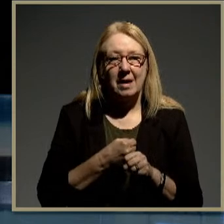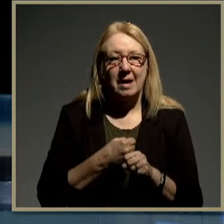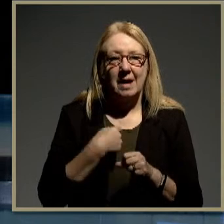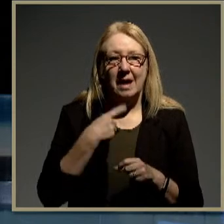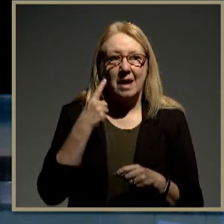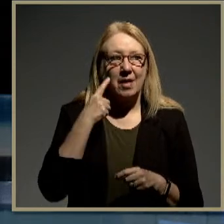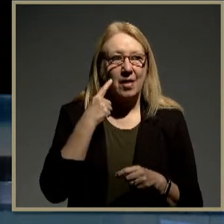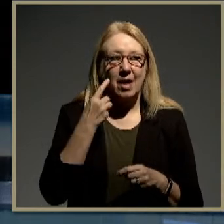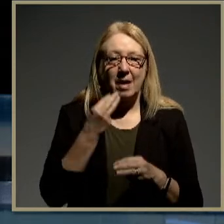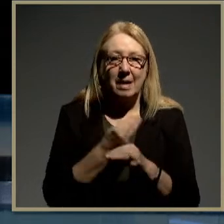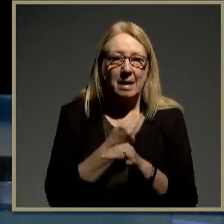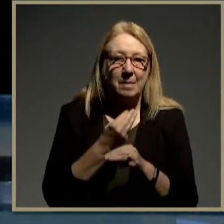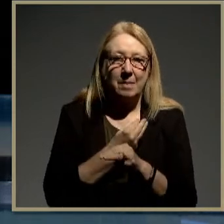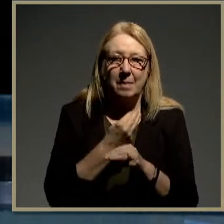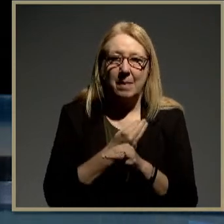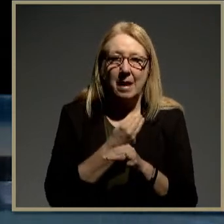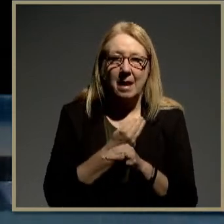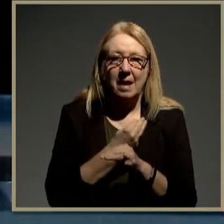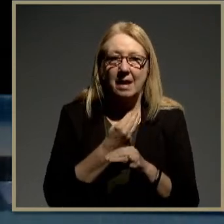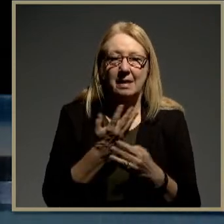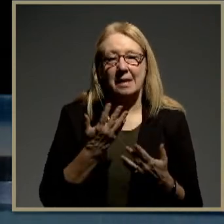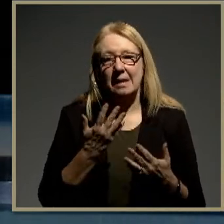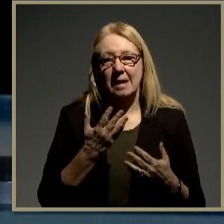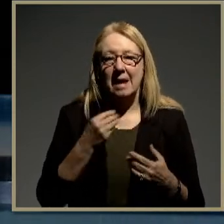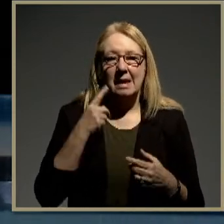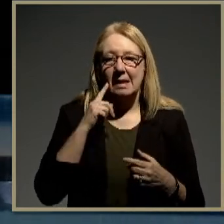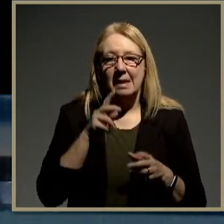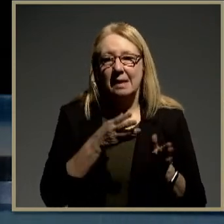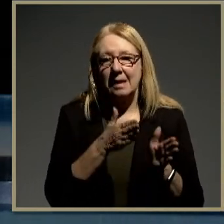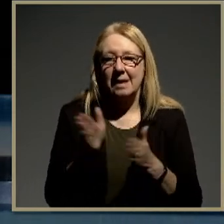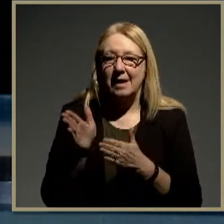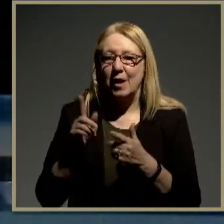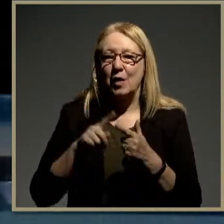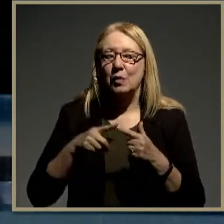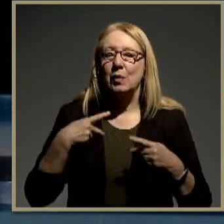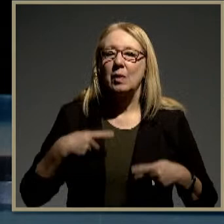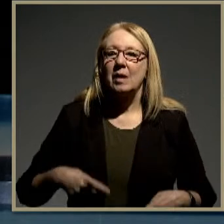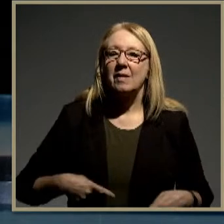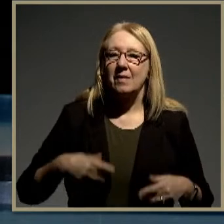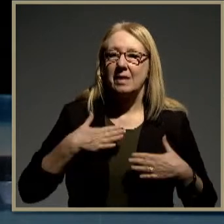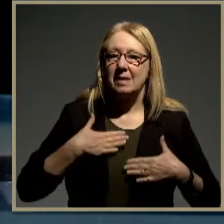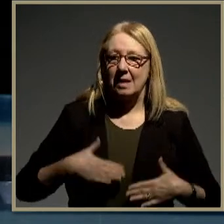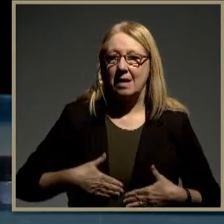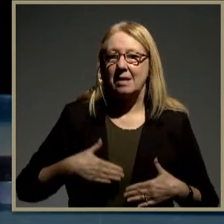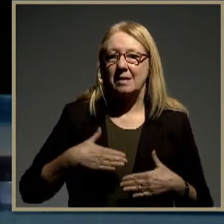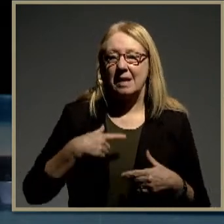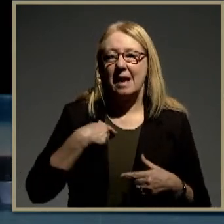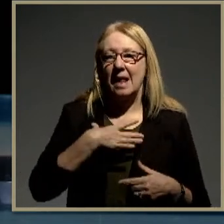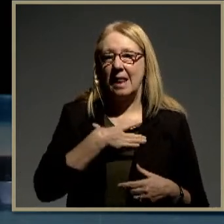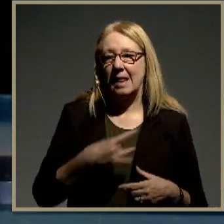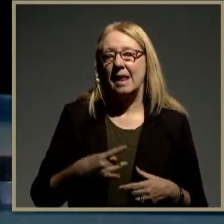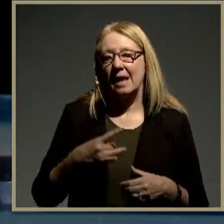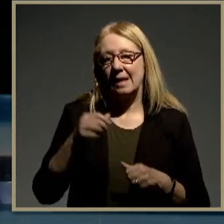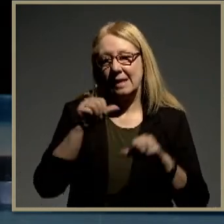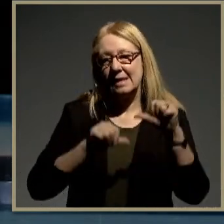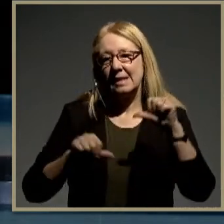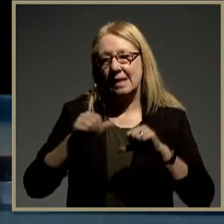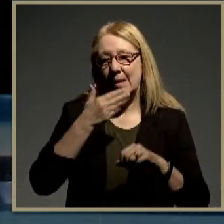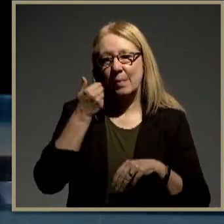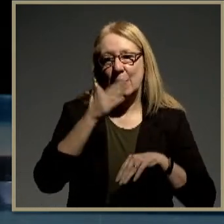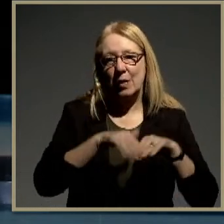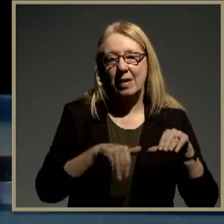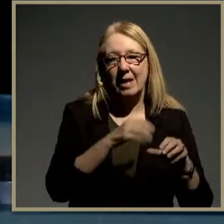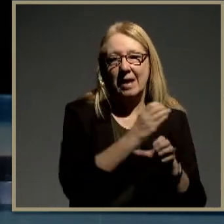math major, and I was also taking anatomy and physiology just as an elective. And I ended up liking anatomy a lot more than calculus. So I decided to